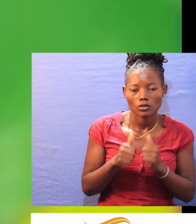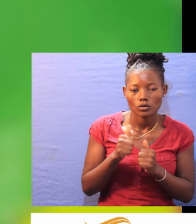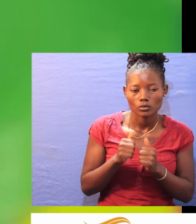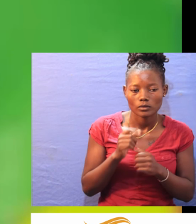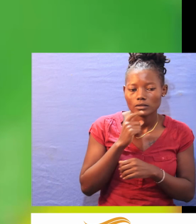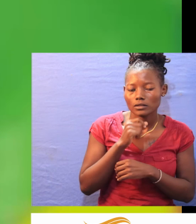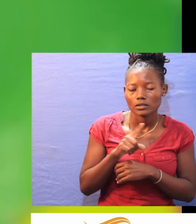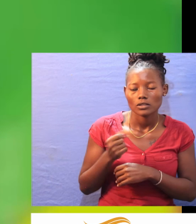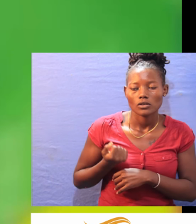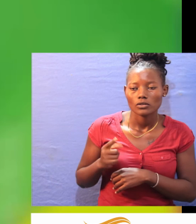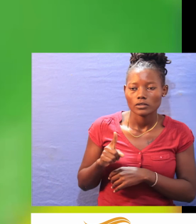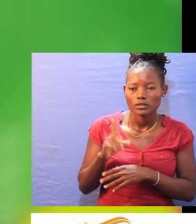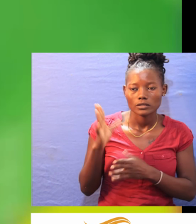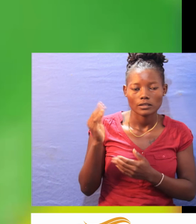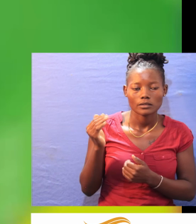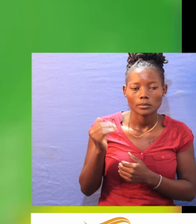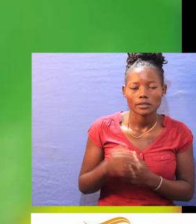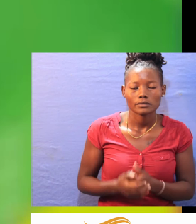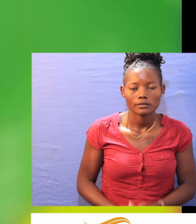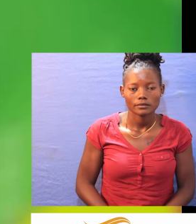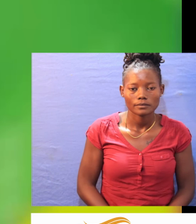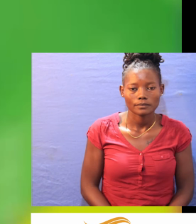he or she desire?